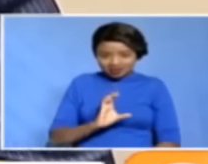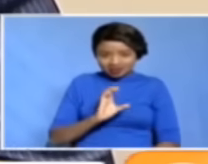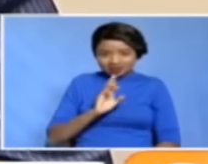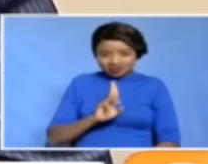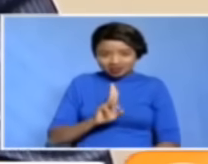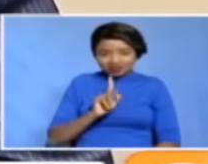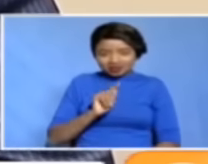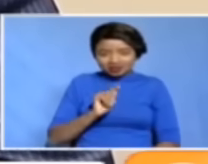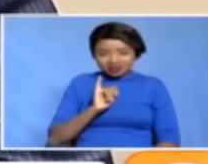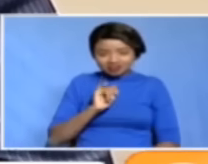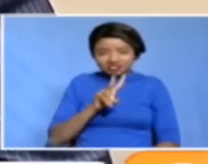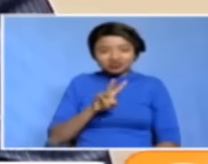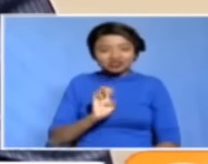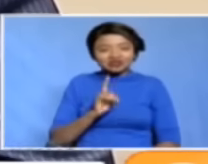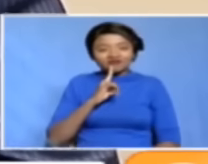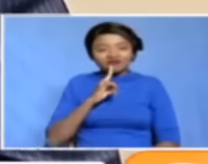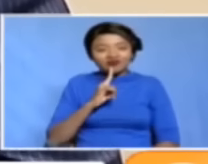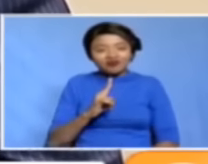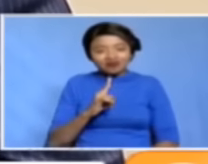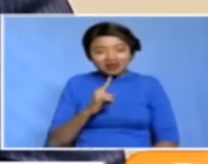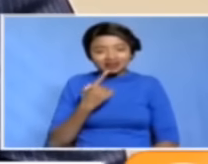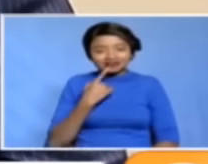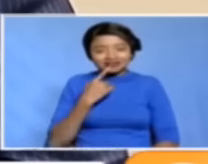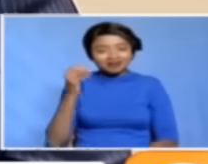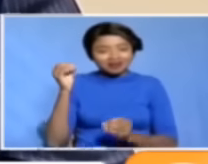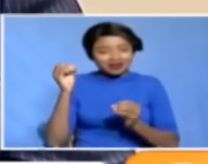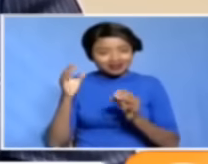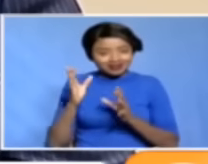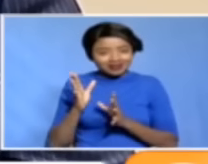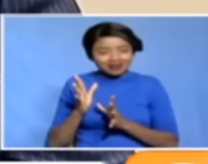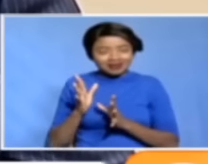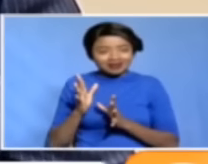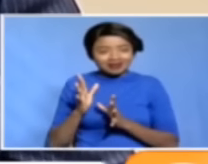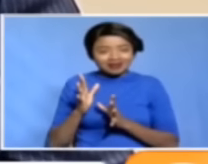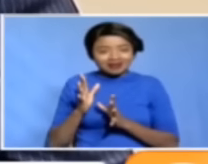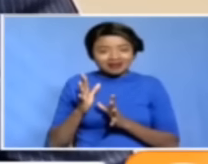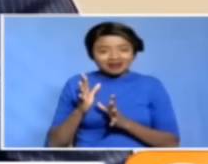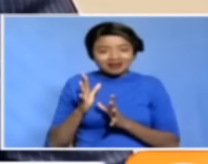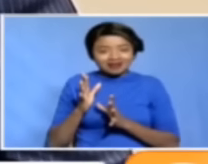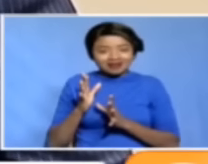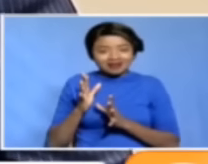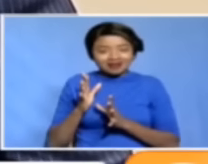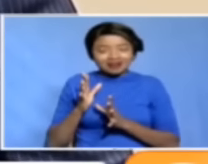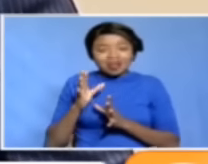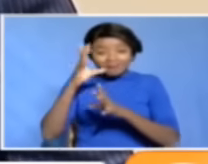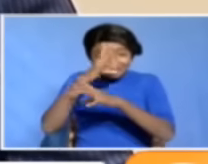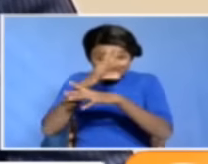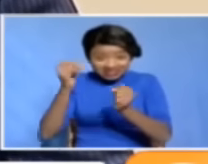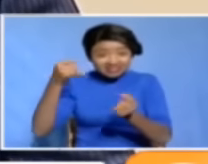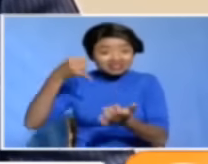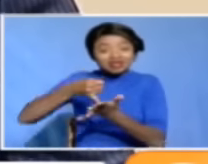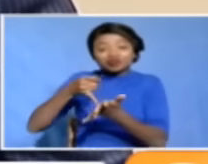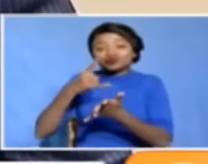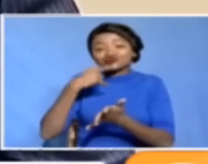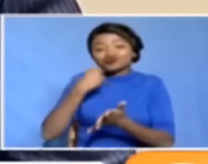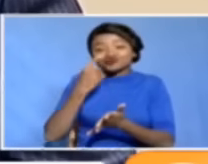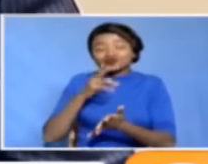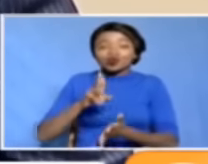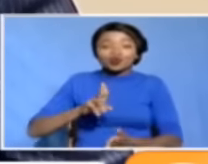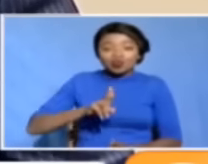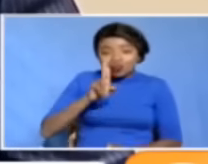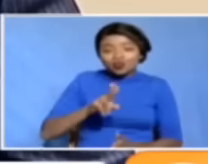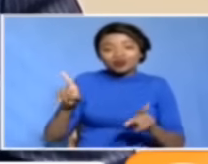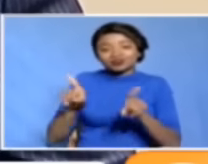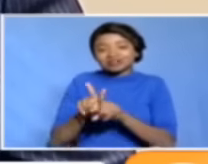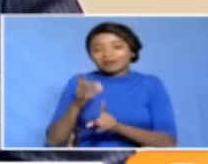It's the president. The presidency. The presidency entails both the president and the deputy president. And that's why even